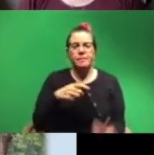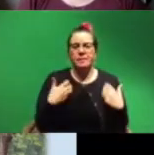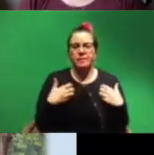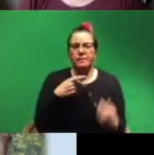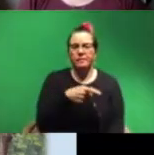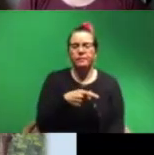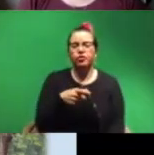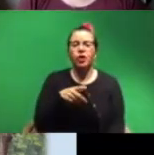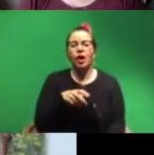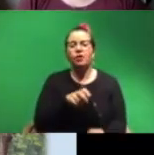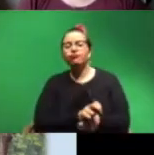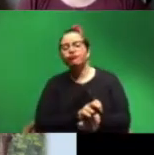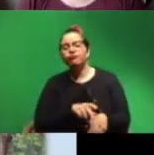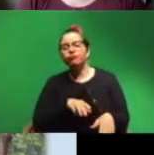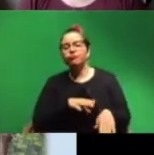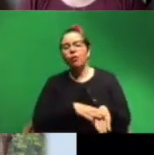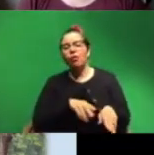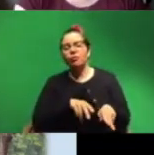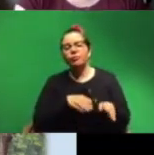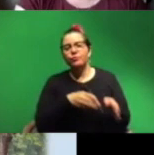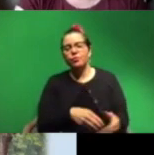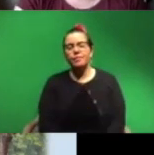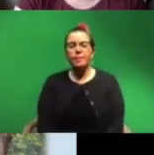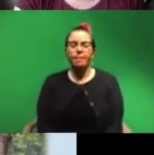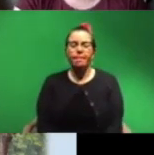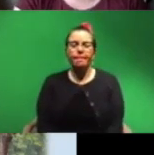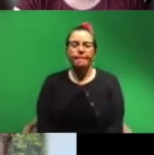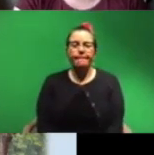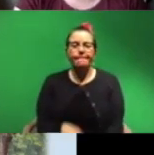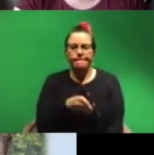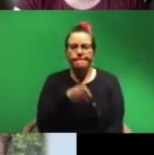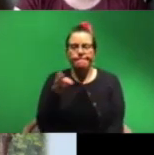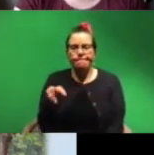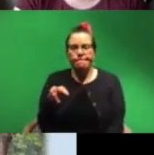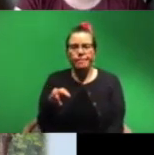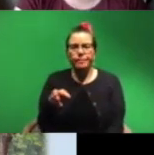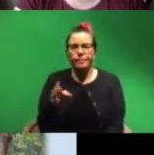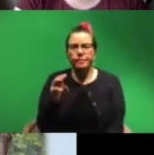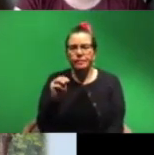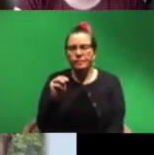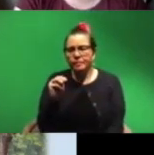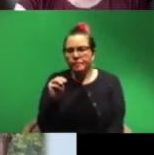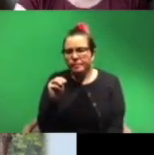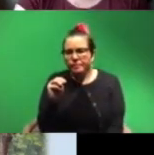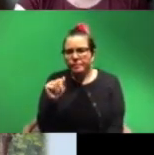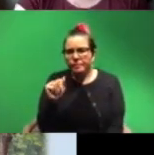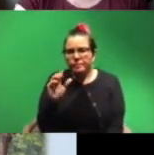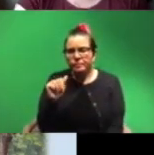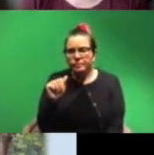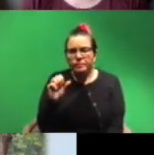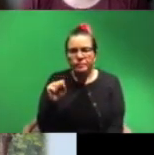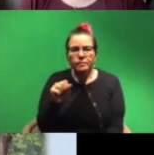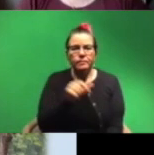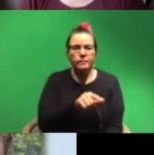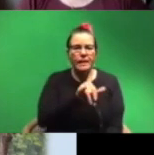chilling on the side of the road one morning when we went out. We've got some macaques over here. This is a yak that